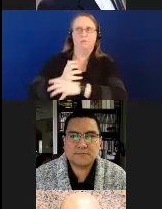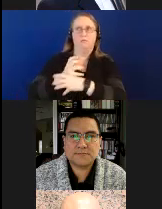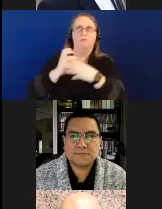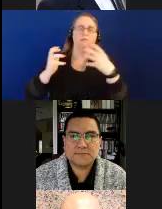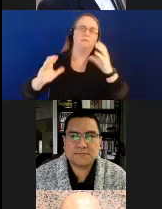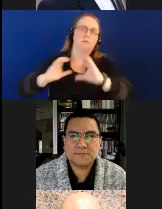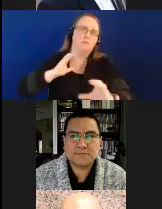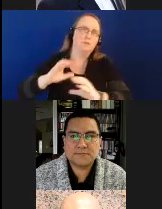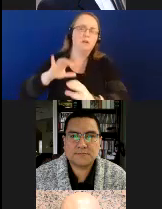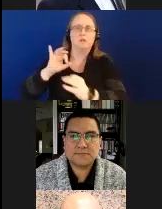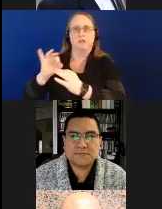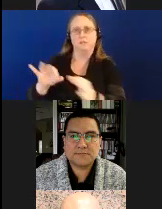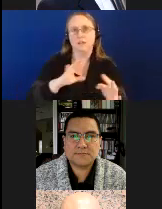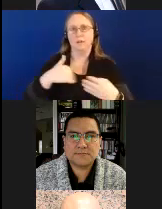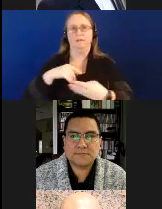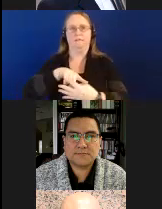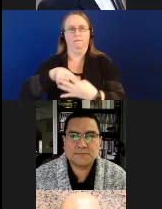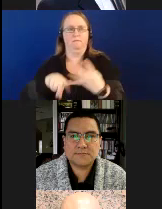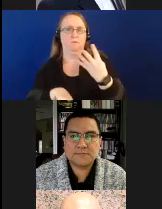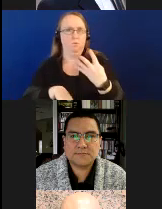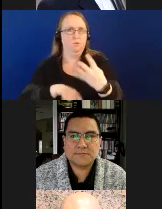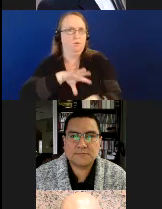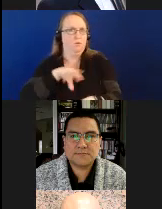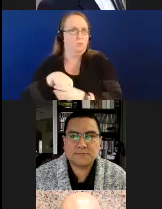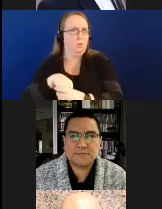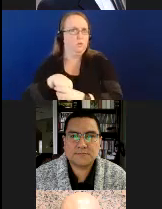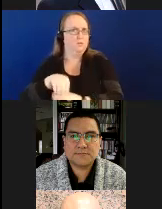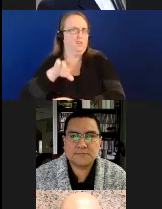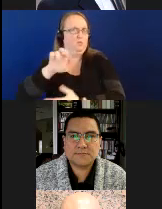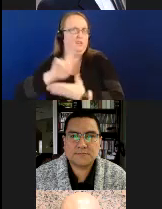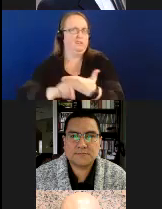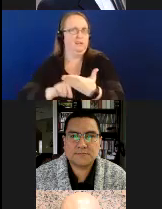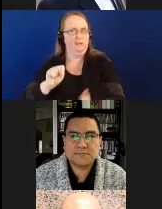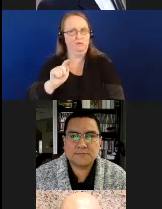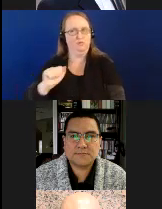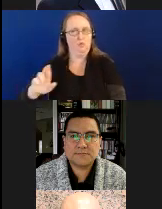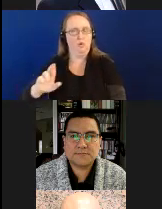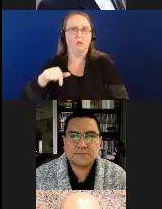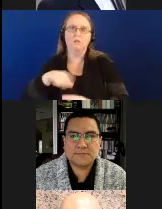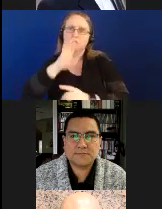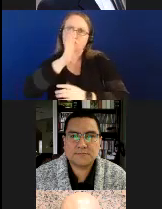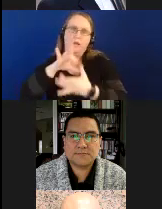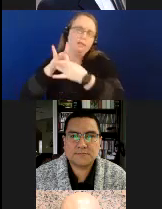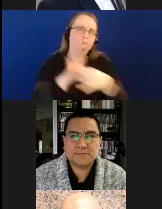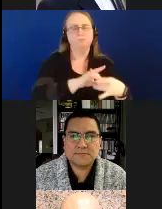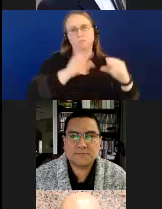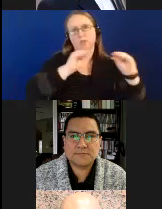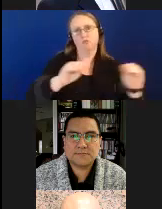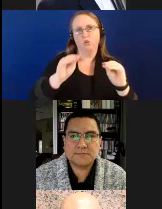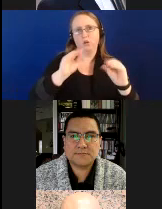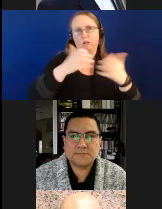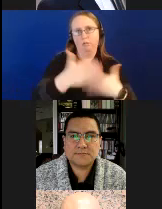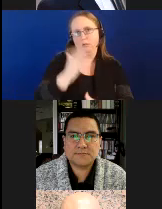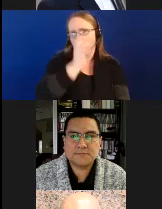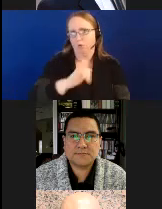we've have 4 components of our STAAR redesign that are directly tied to what instruction looks like in the classroom. So if we